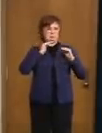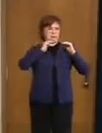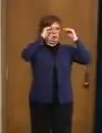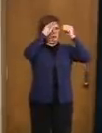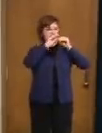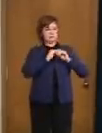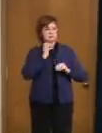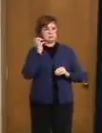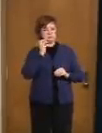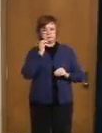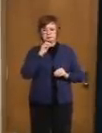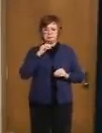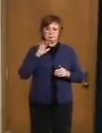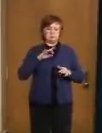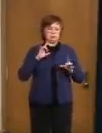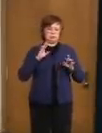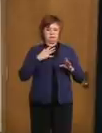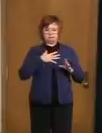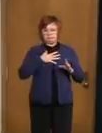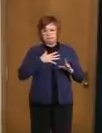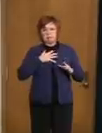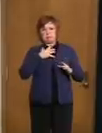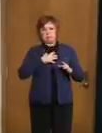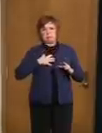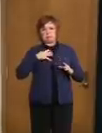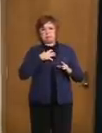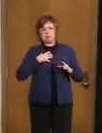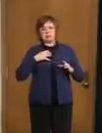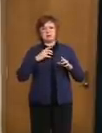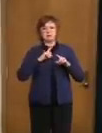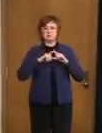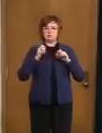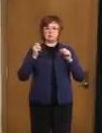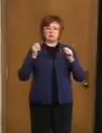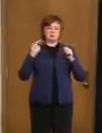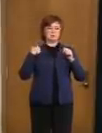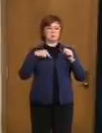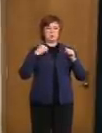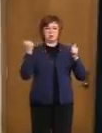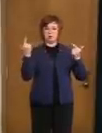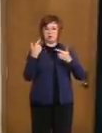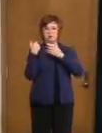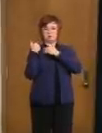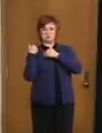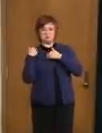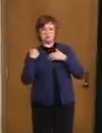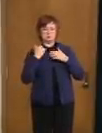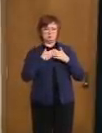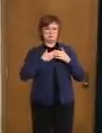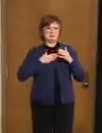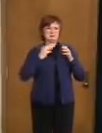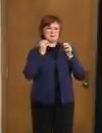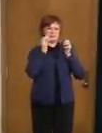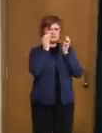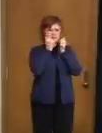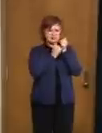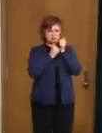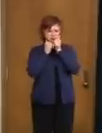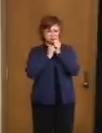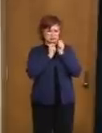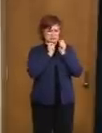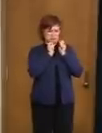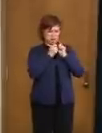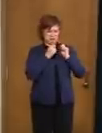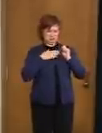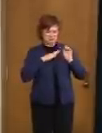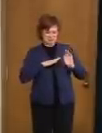up to all of us. And if all of us just change our behavior slightly and put that extra care in our day-to-day actions, that